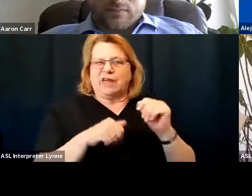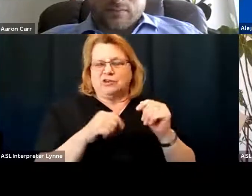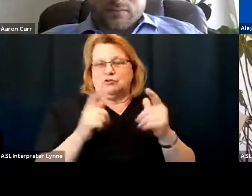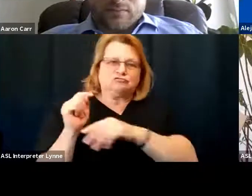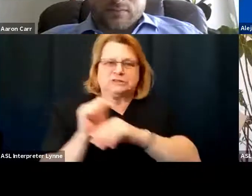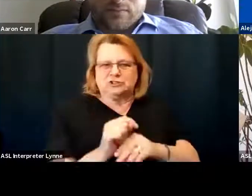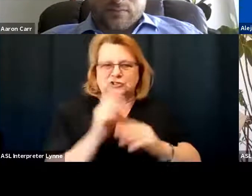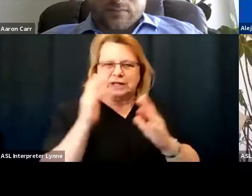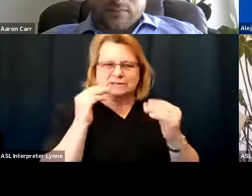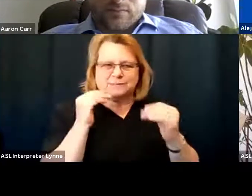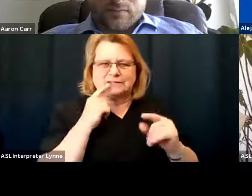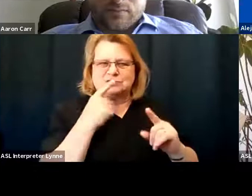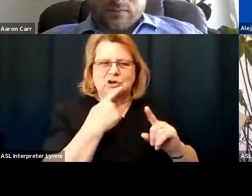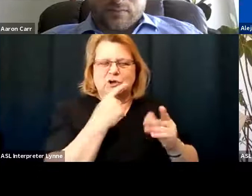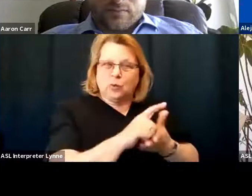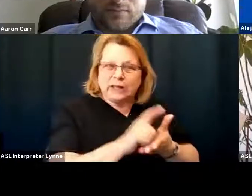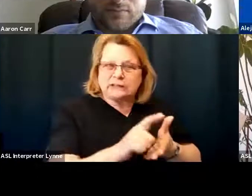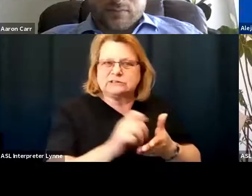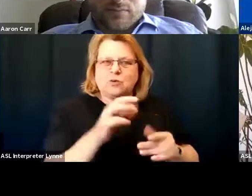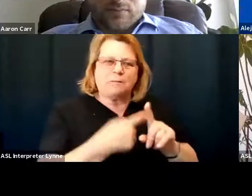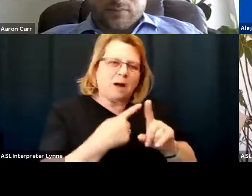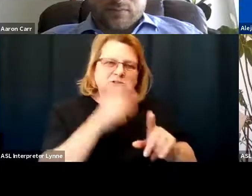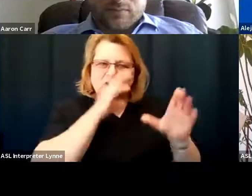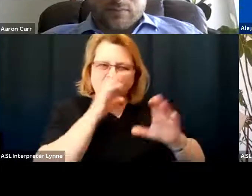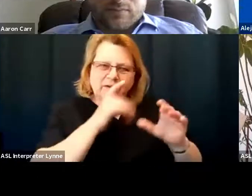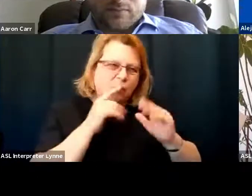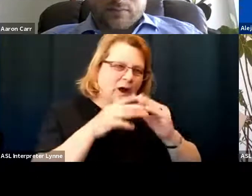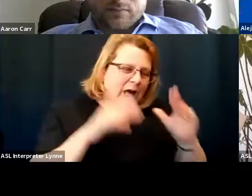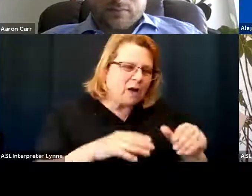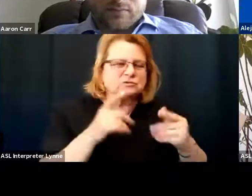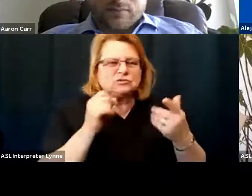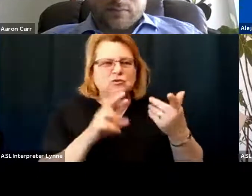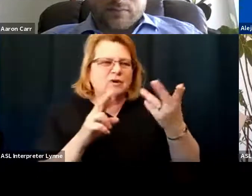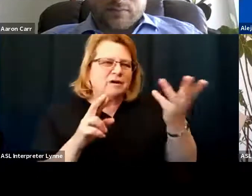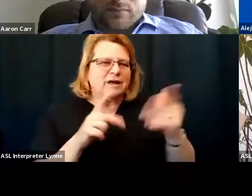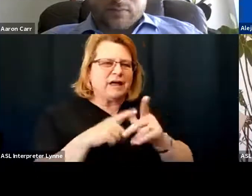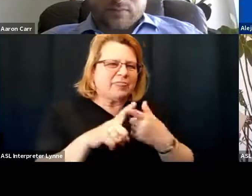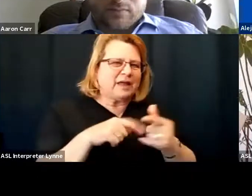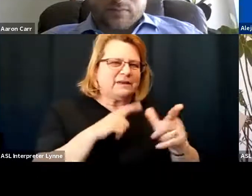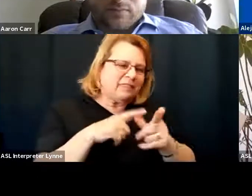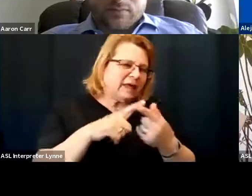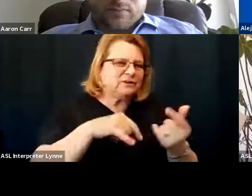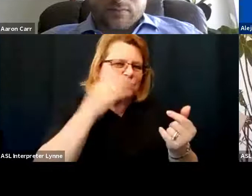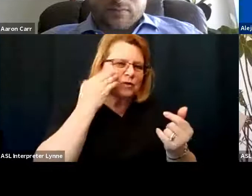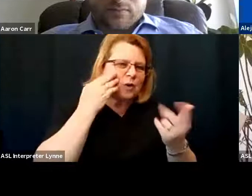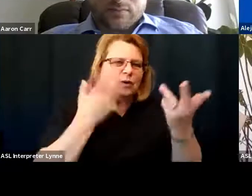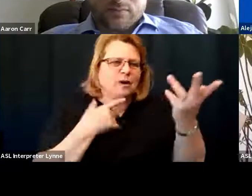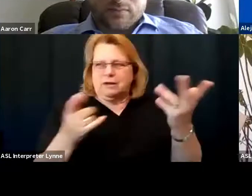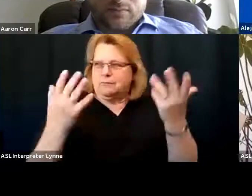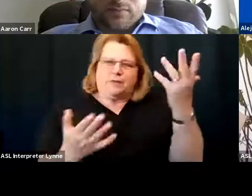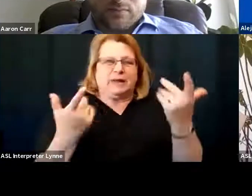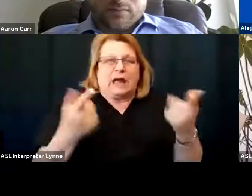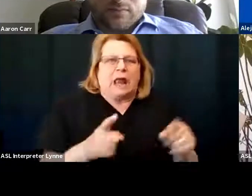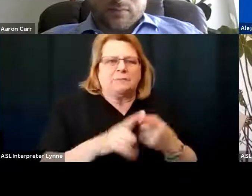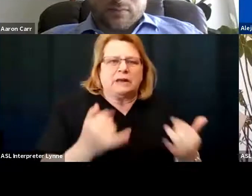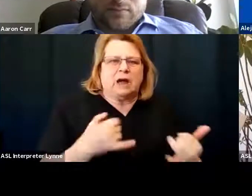spend weeks or months looking for a house, that you do an inspection, and, you know, we now are seeing that's taking place in the course of a week or a weekend